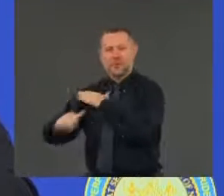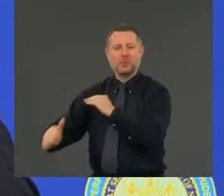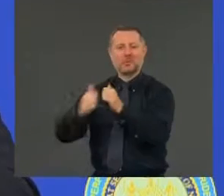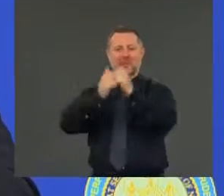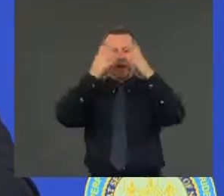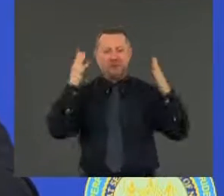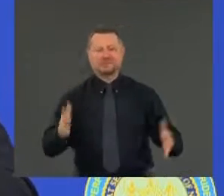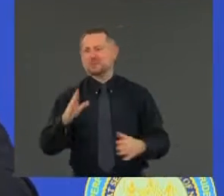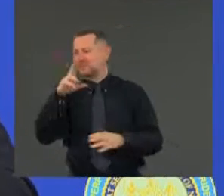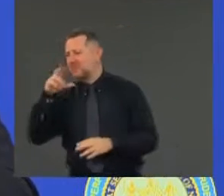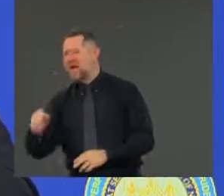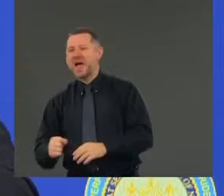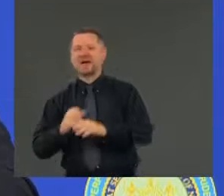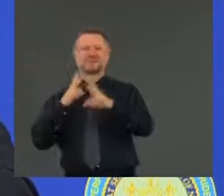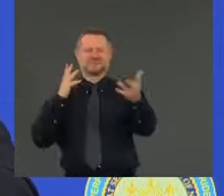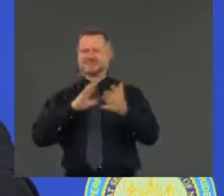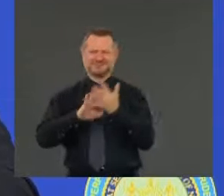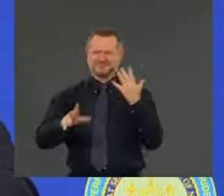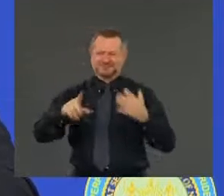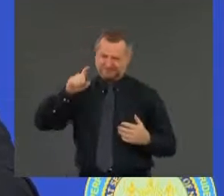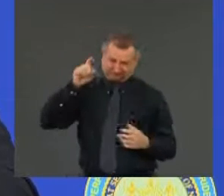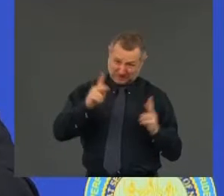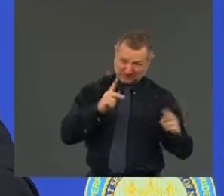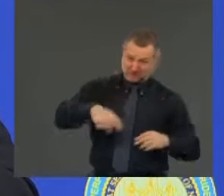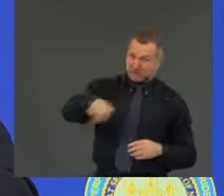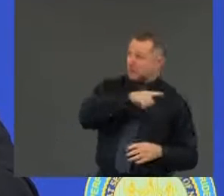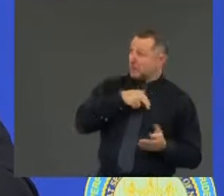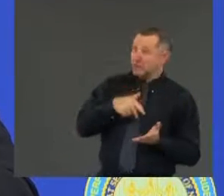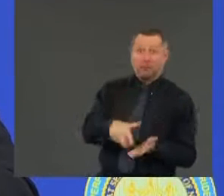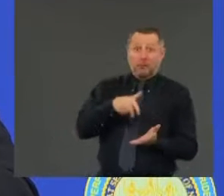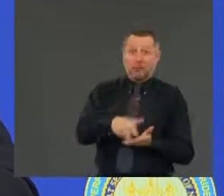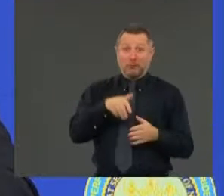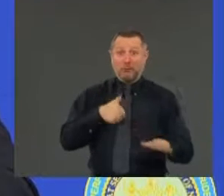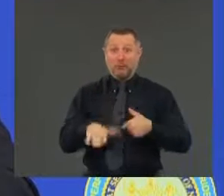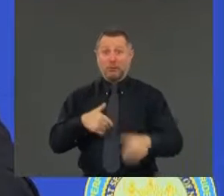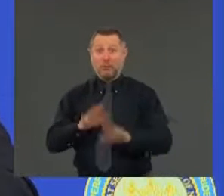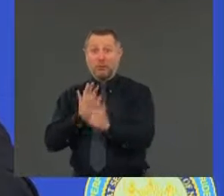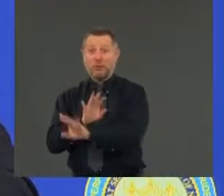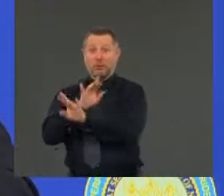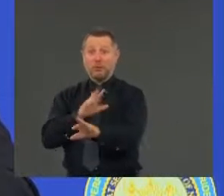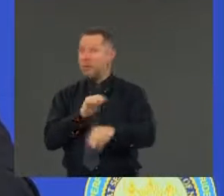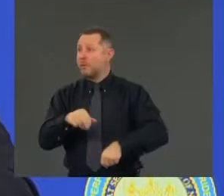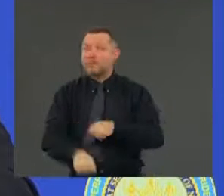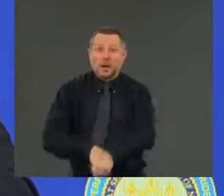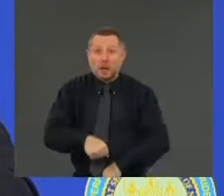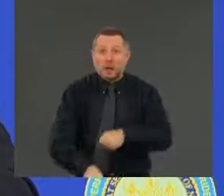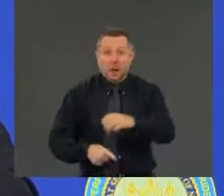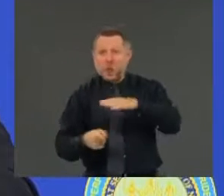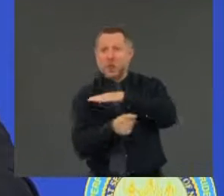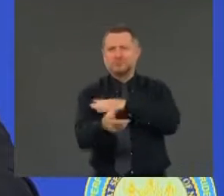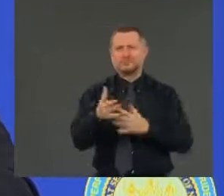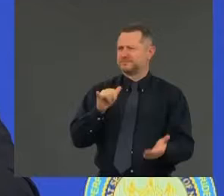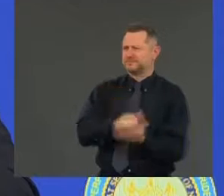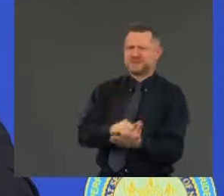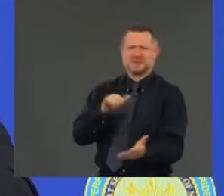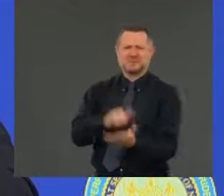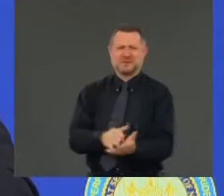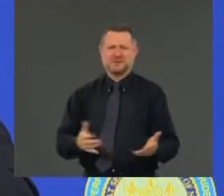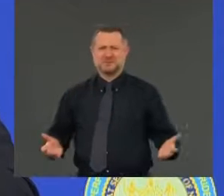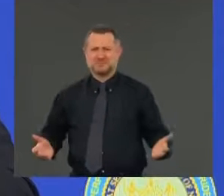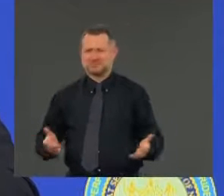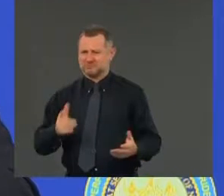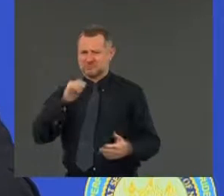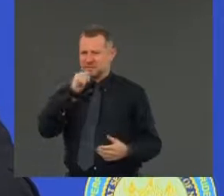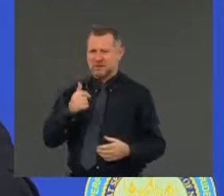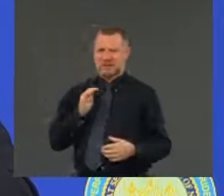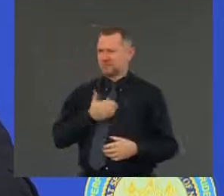an option of everybody walks or everybody drives or everybody bicycles. You know, you can't do that in this